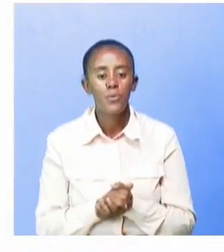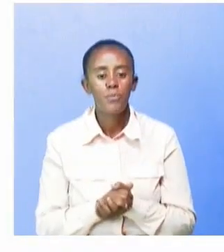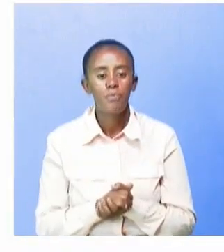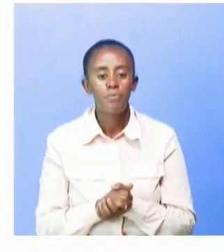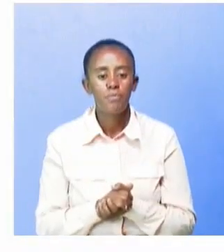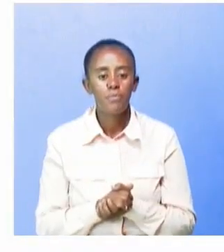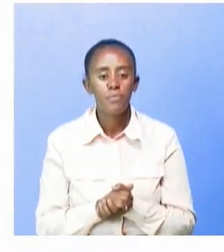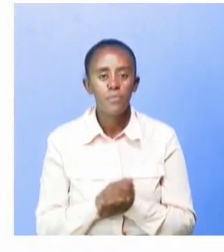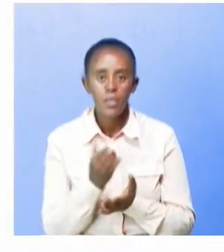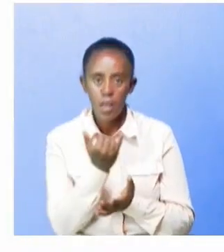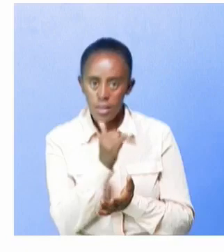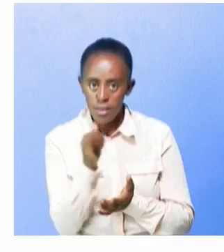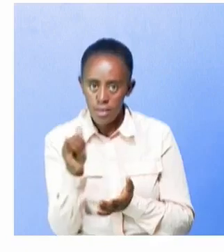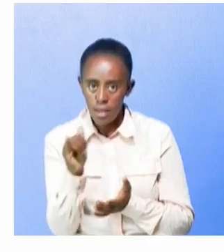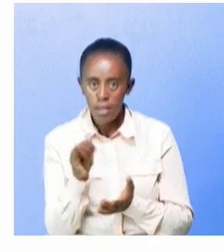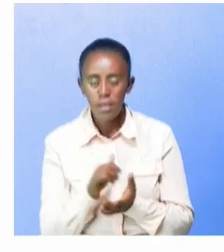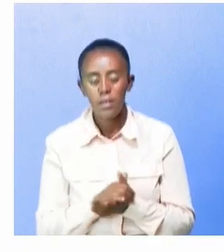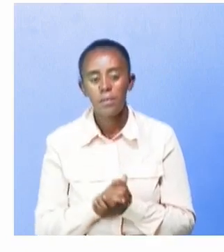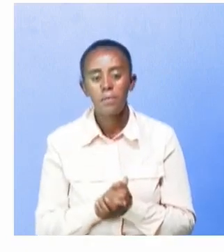They